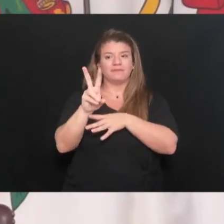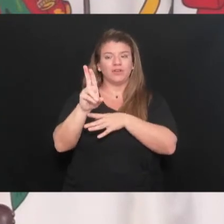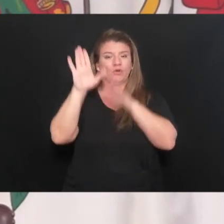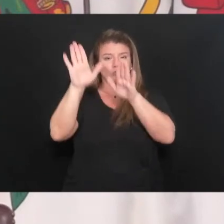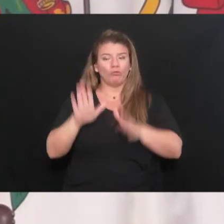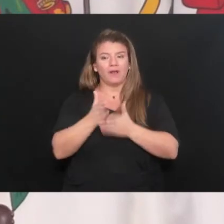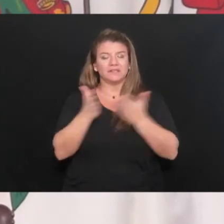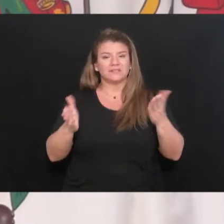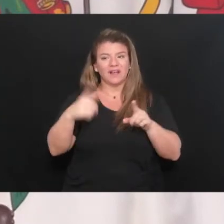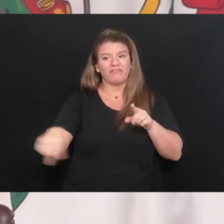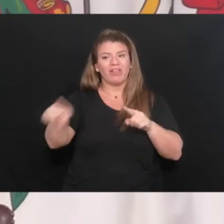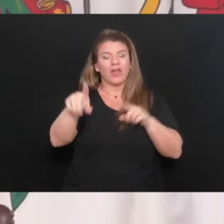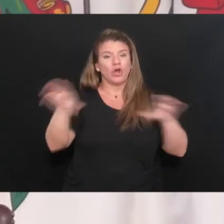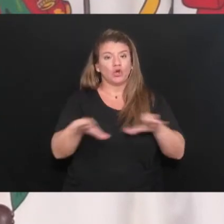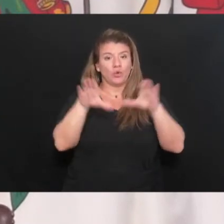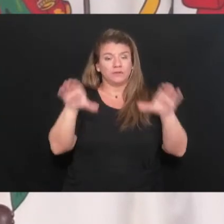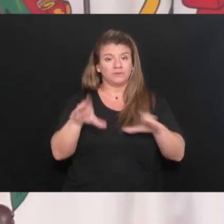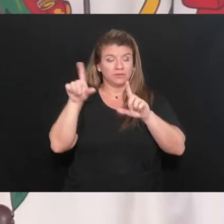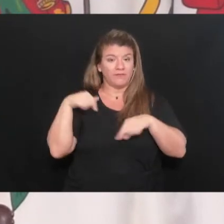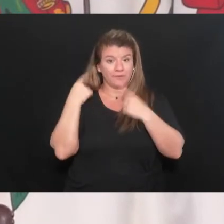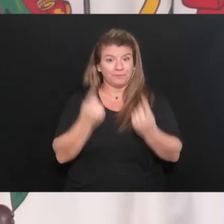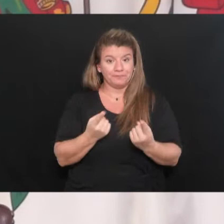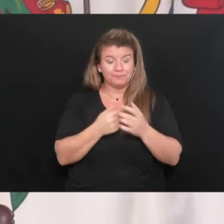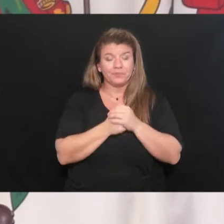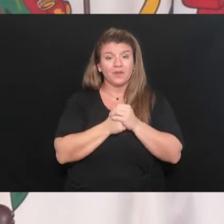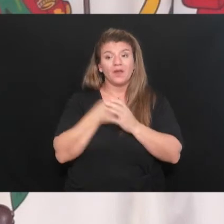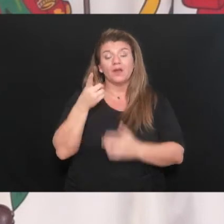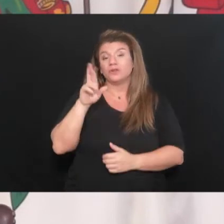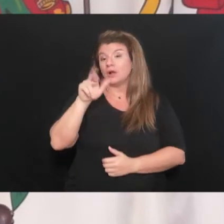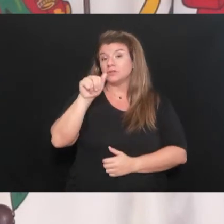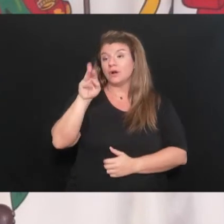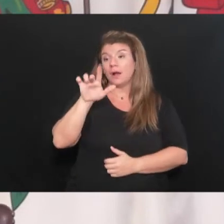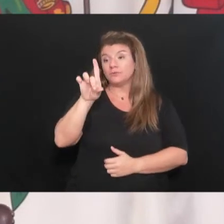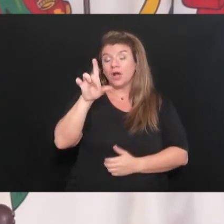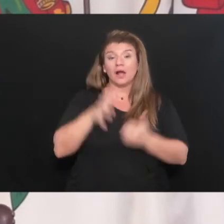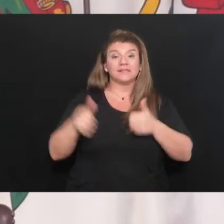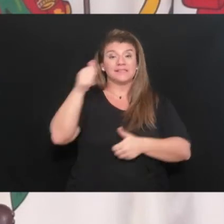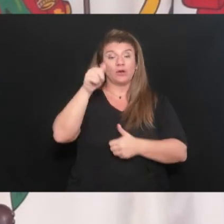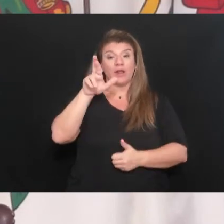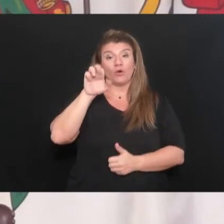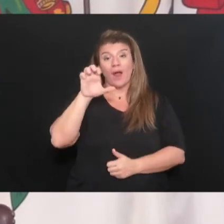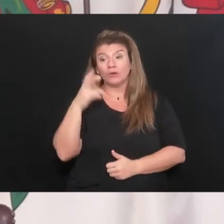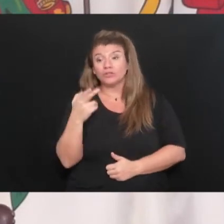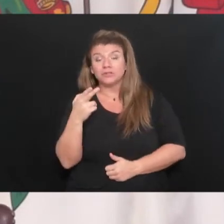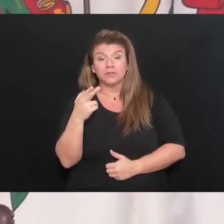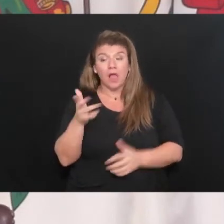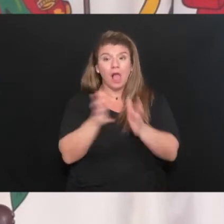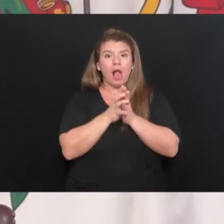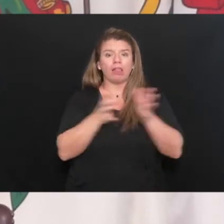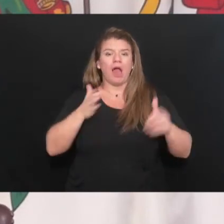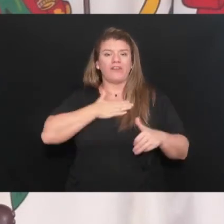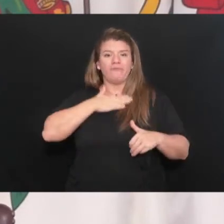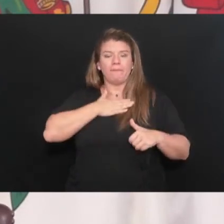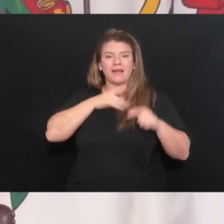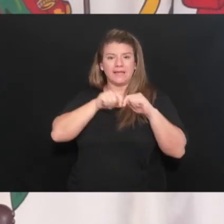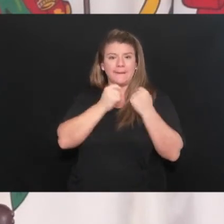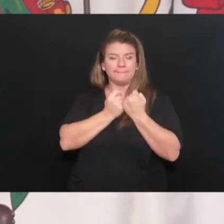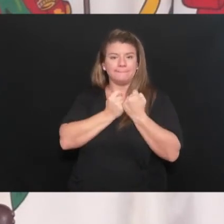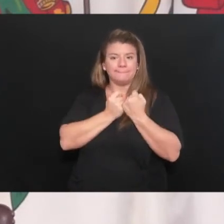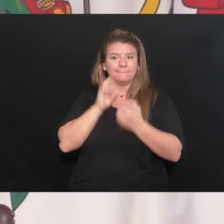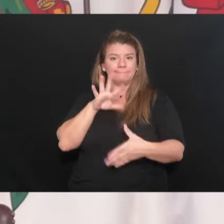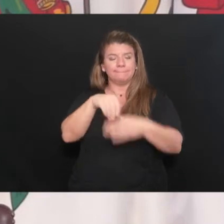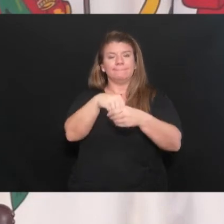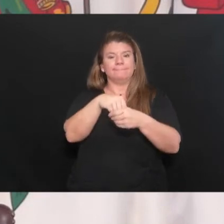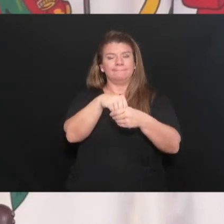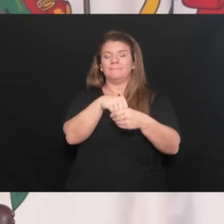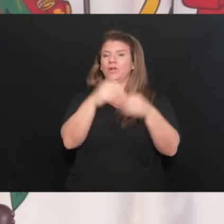stuff that they've done was there. Dr. Amjad, Secretary Crouch, a lot of my people, you know, a lot of people